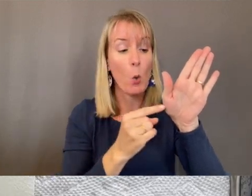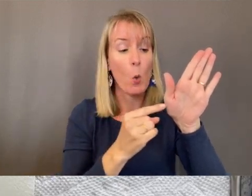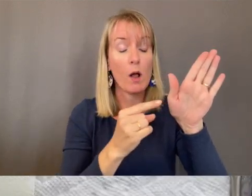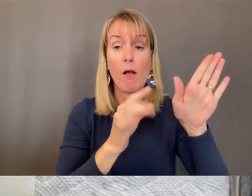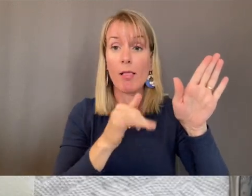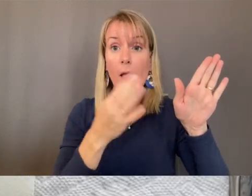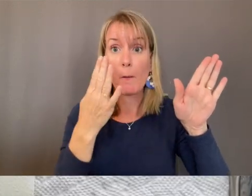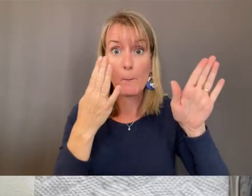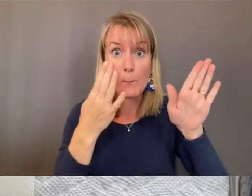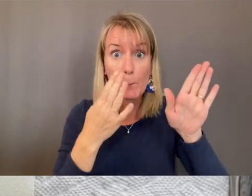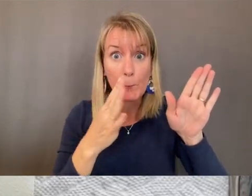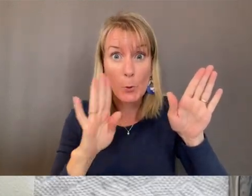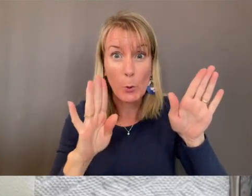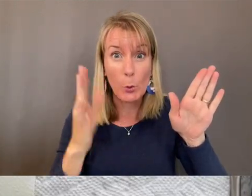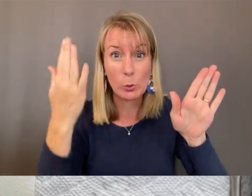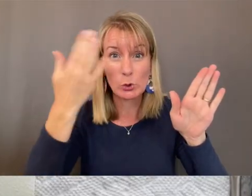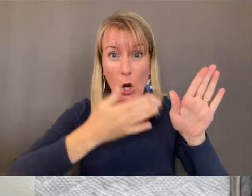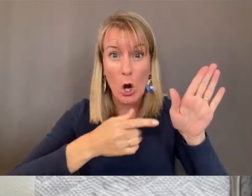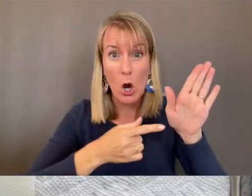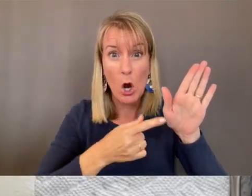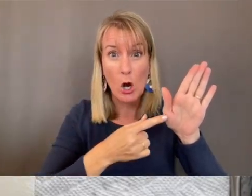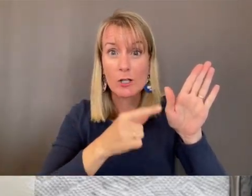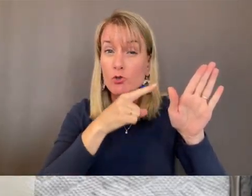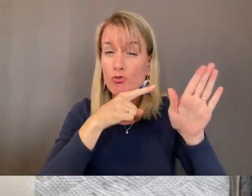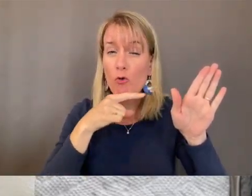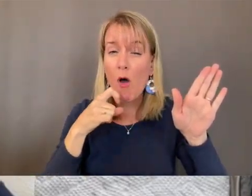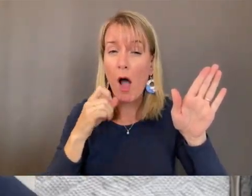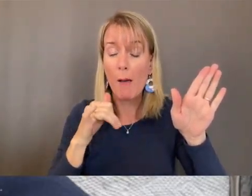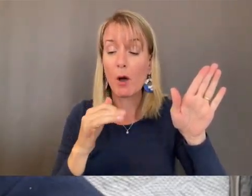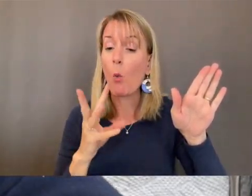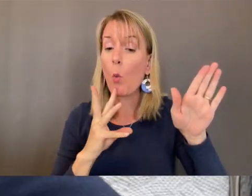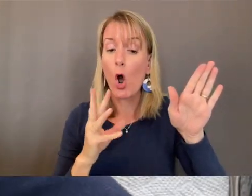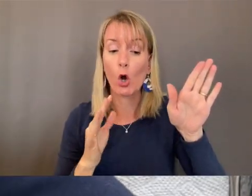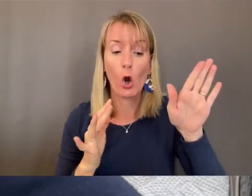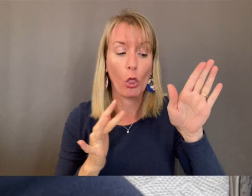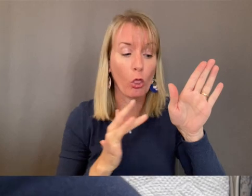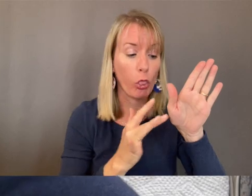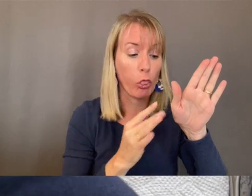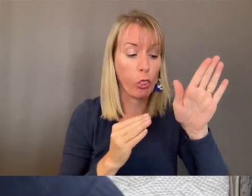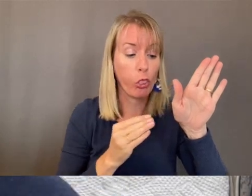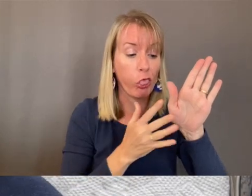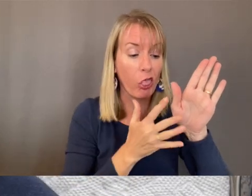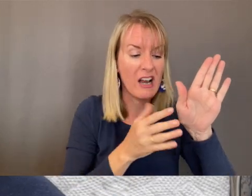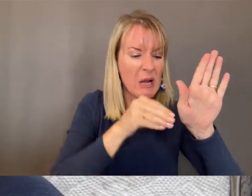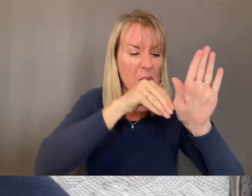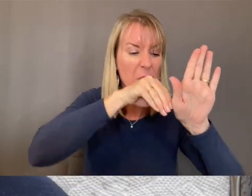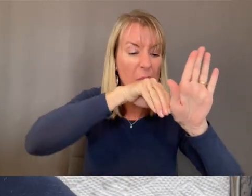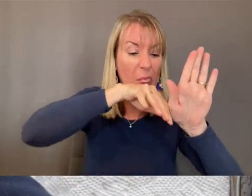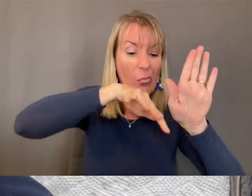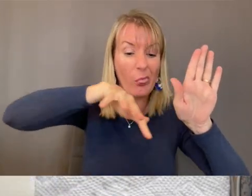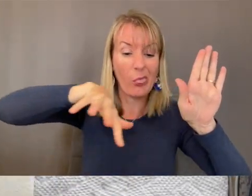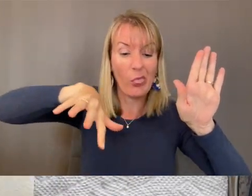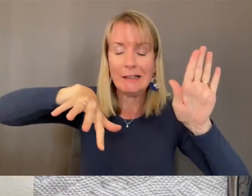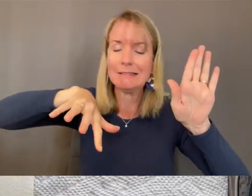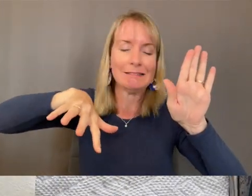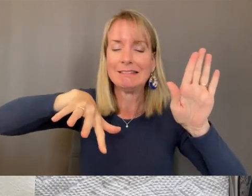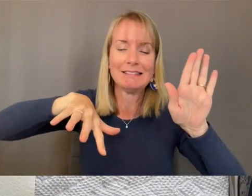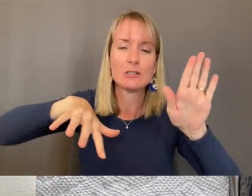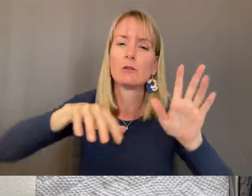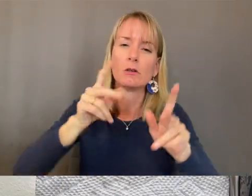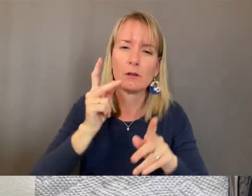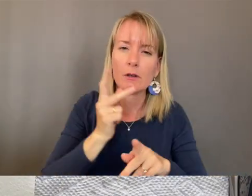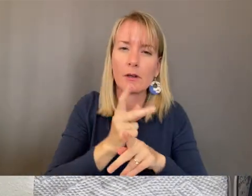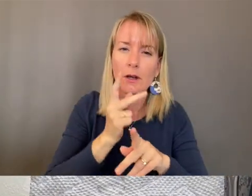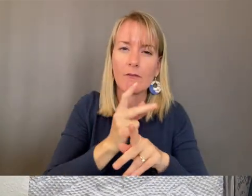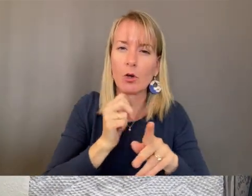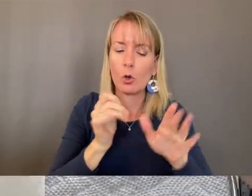his feathers, that blue, even though it's dry, will reactivate and it will bleed. So I'm being real careful around